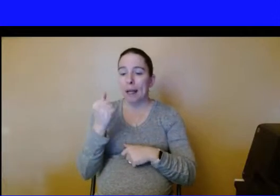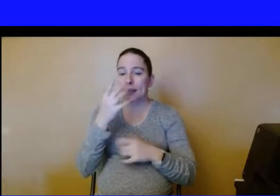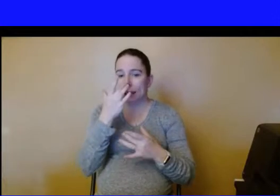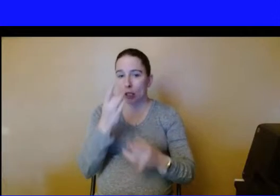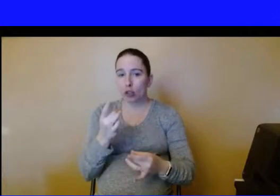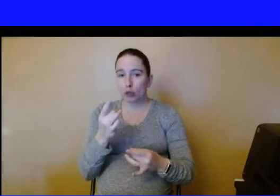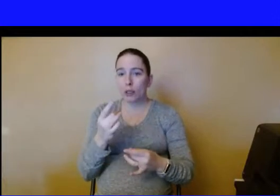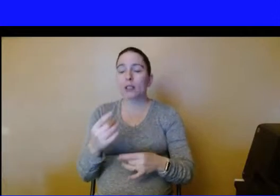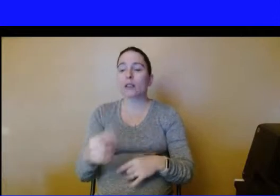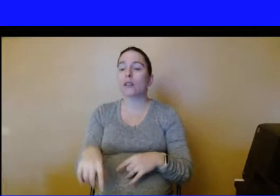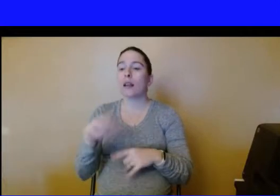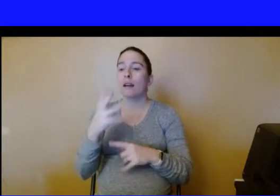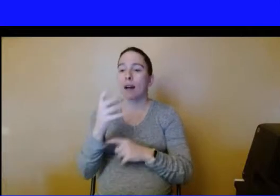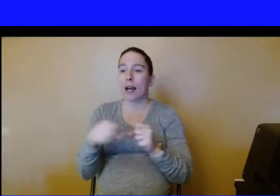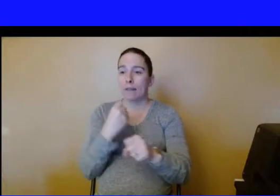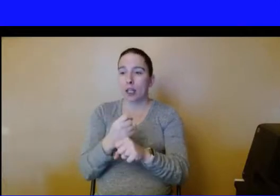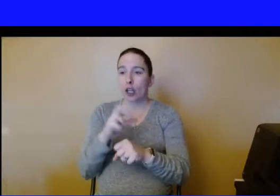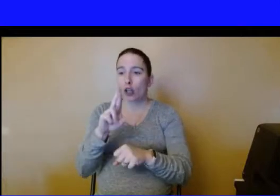So,